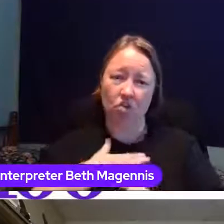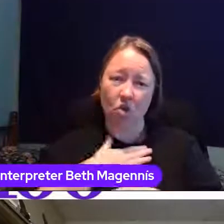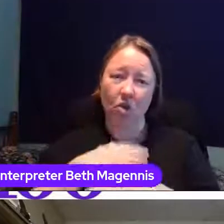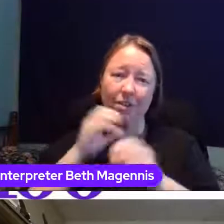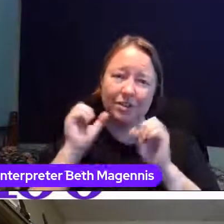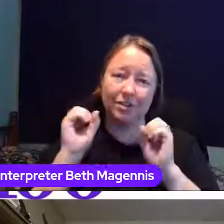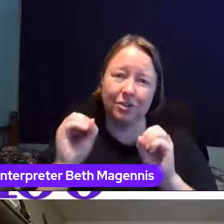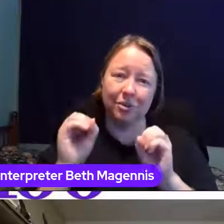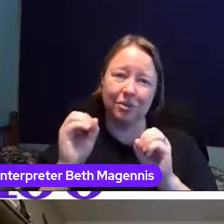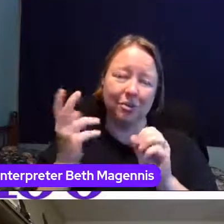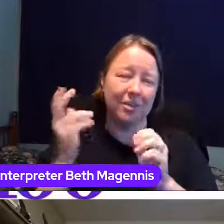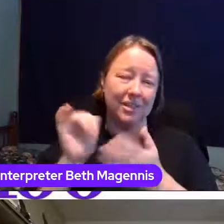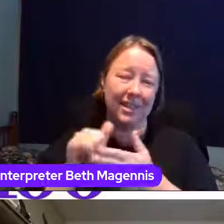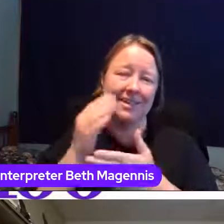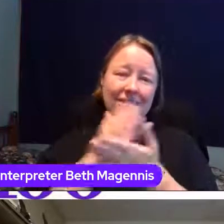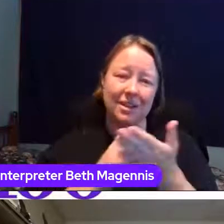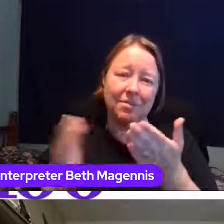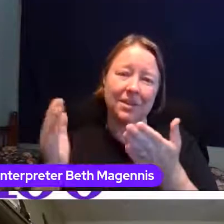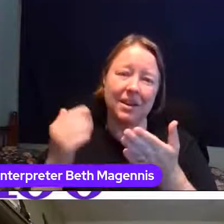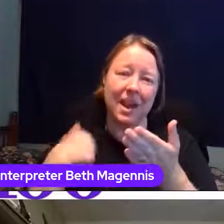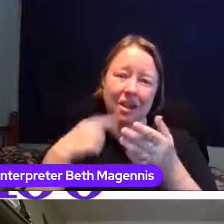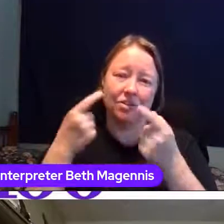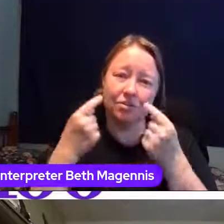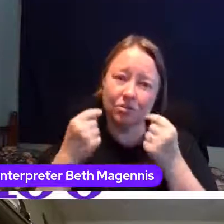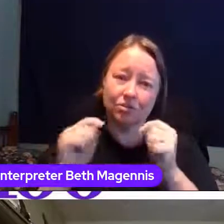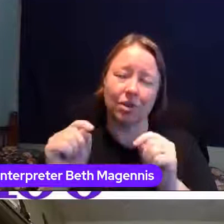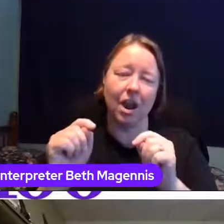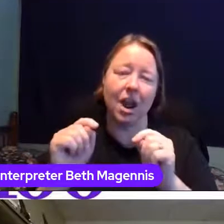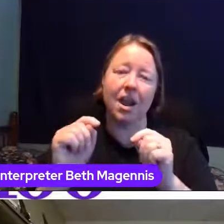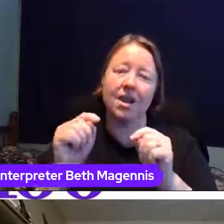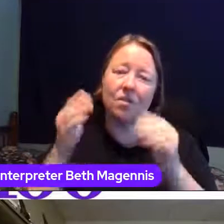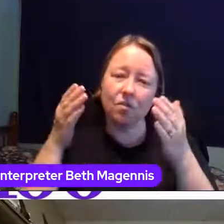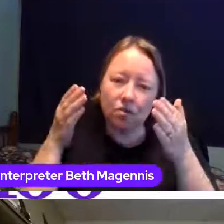you know, that's something that I, you know, try and really focus